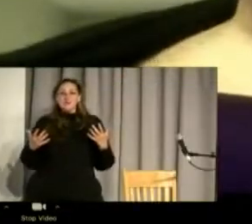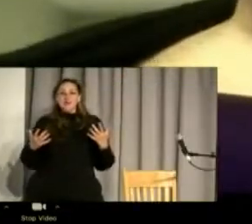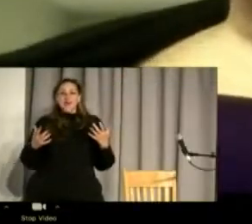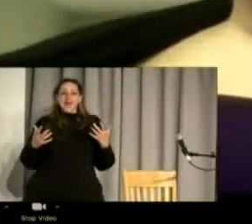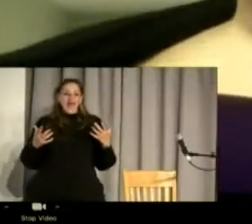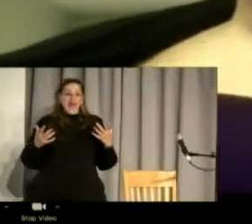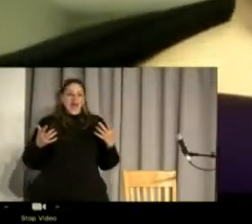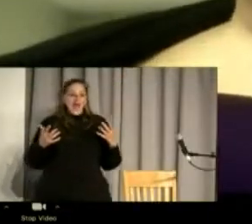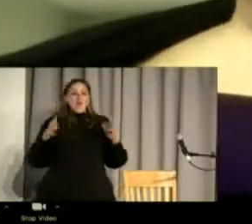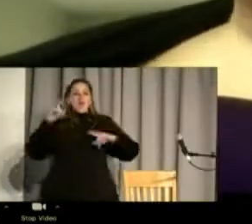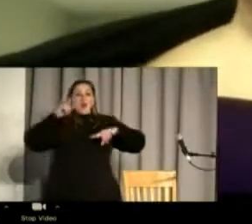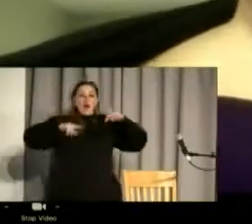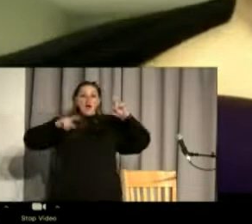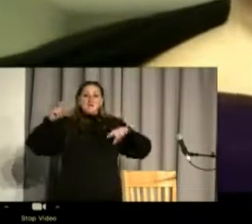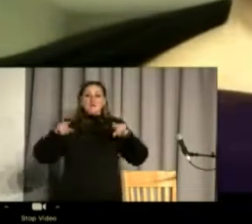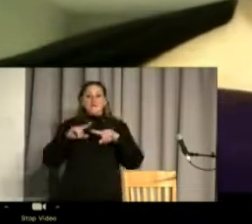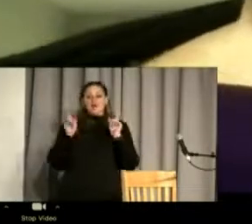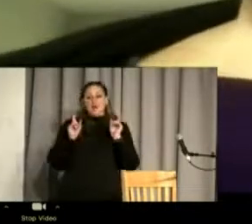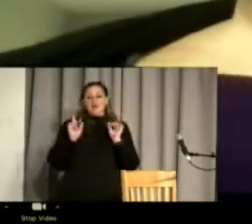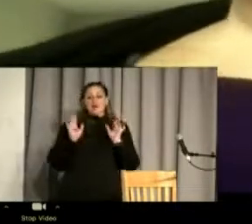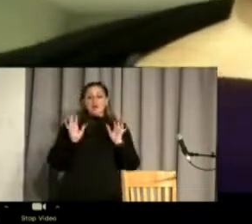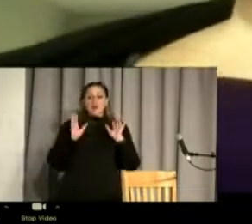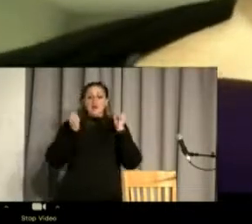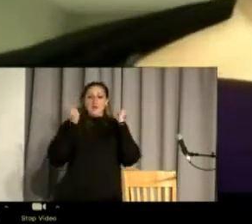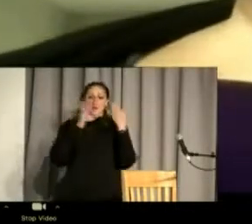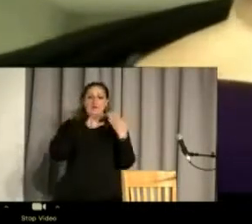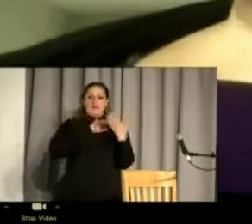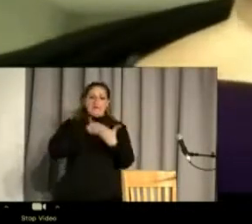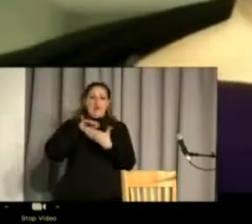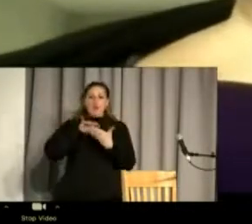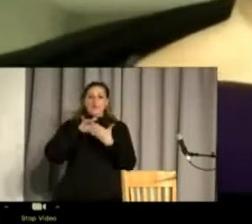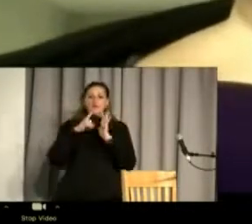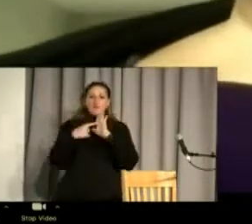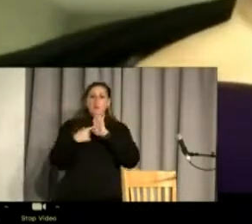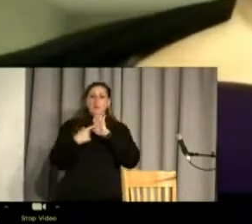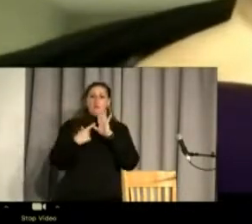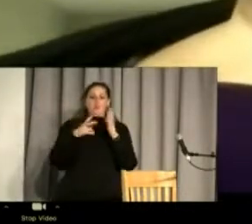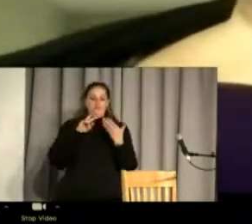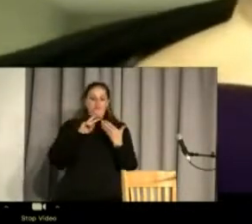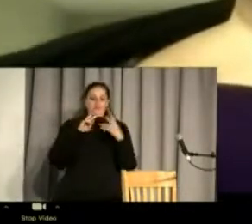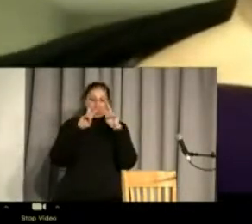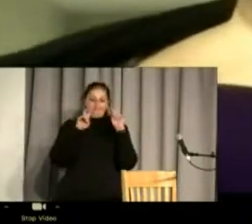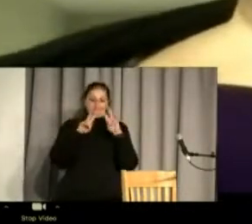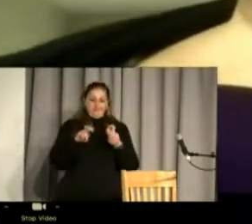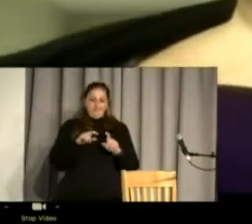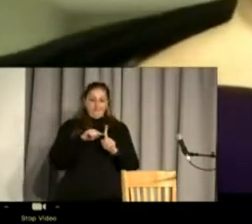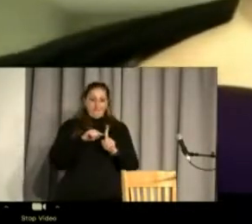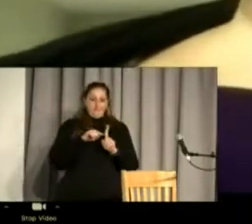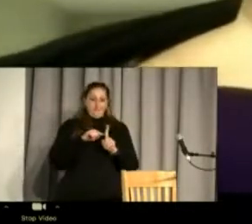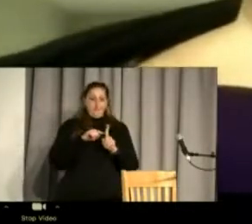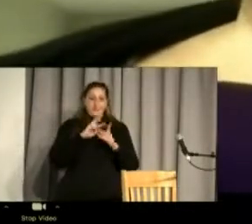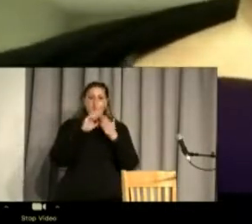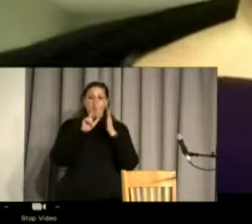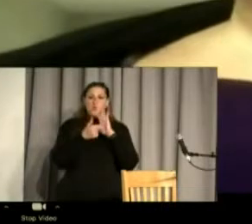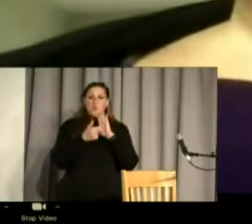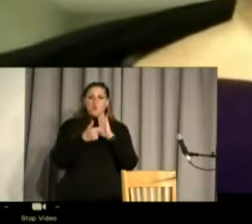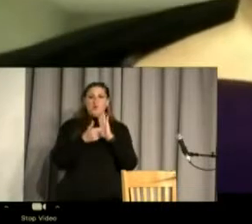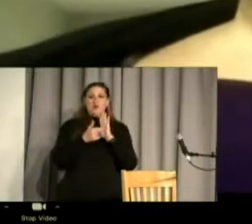I shouldn't say they're all kinds, but there are many studies that look at the role that